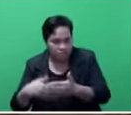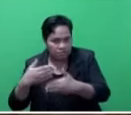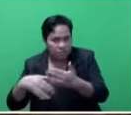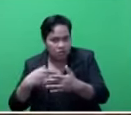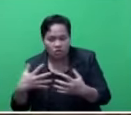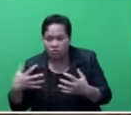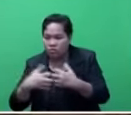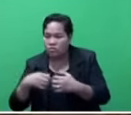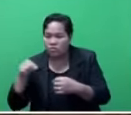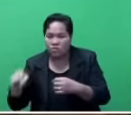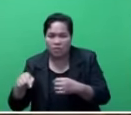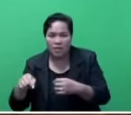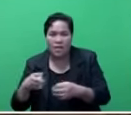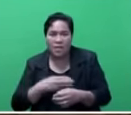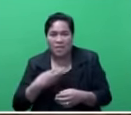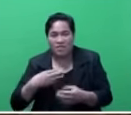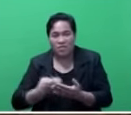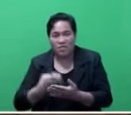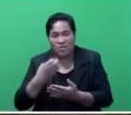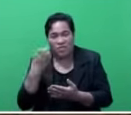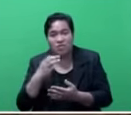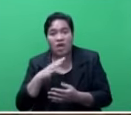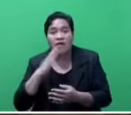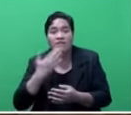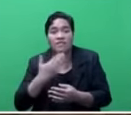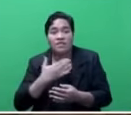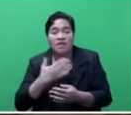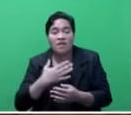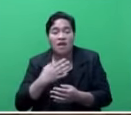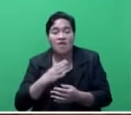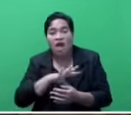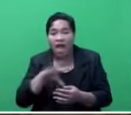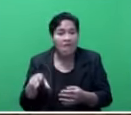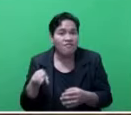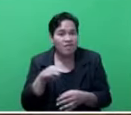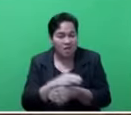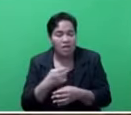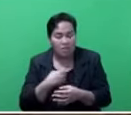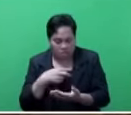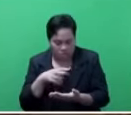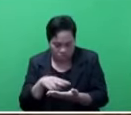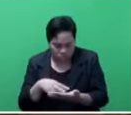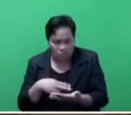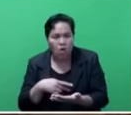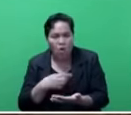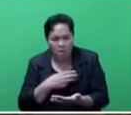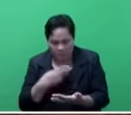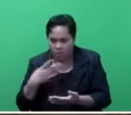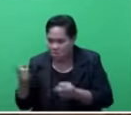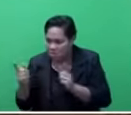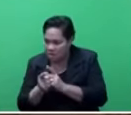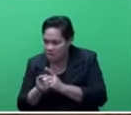Economy's timelines. That is to be done on the 15th of every month. And I have this, as a minister, when I meet with my permanent secretary, which we meet